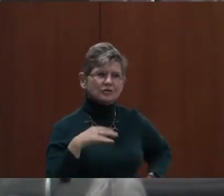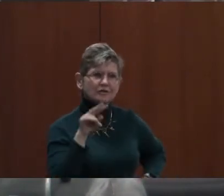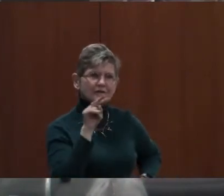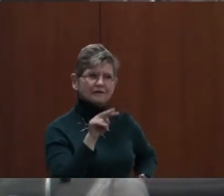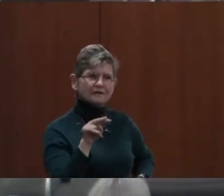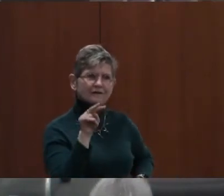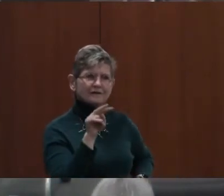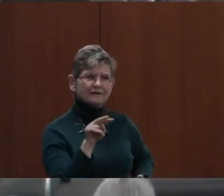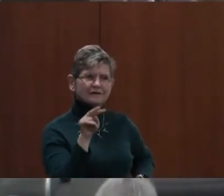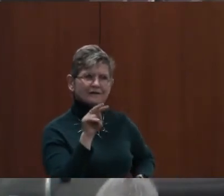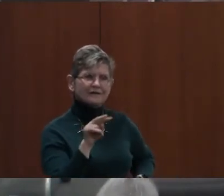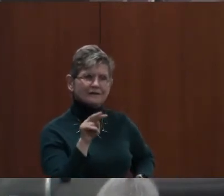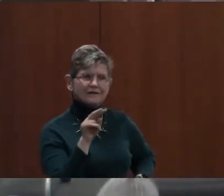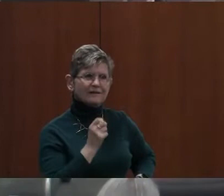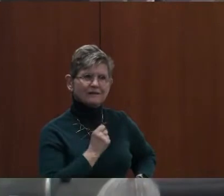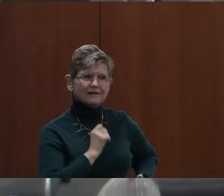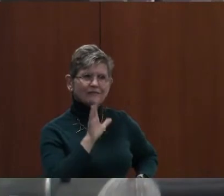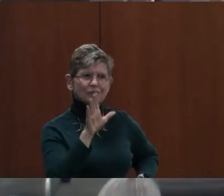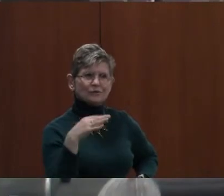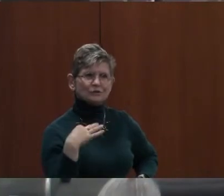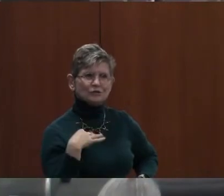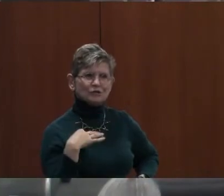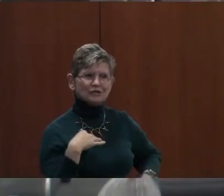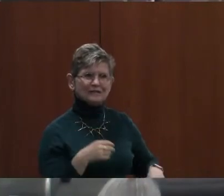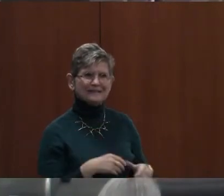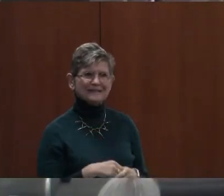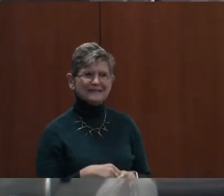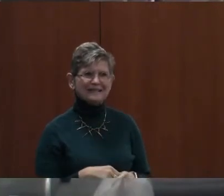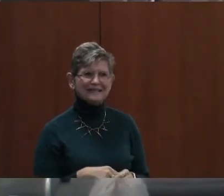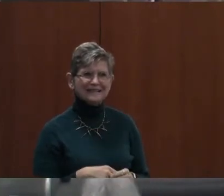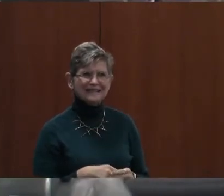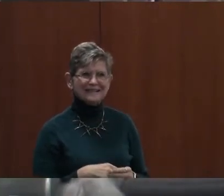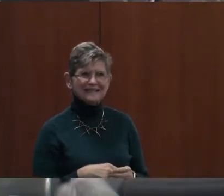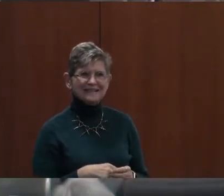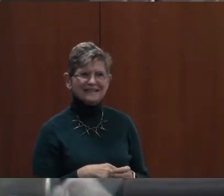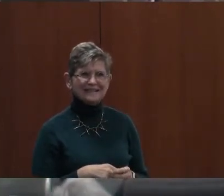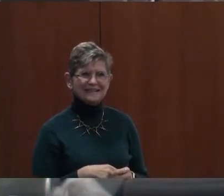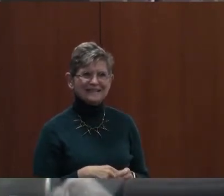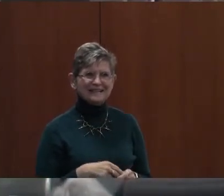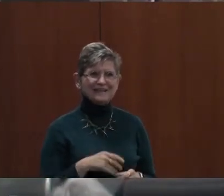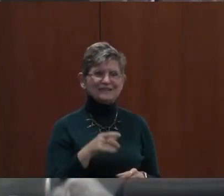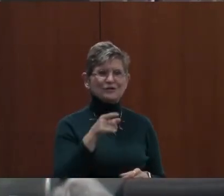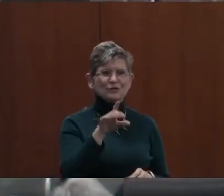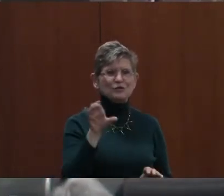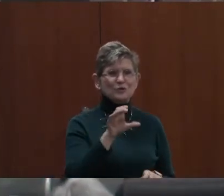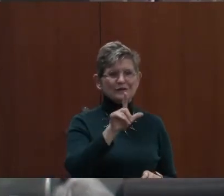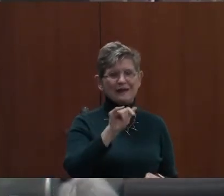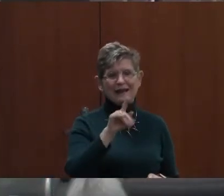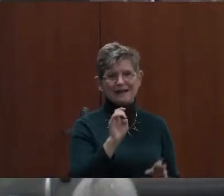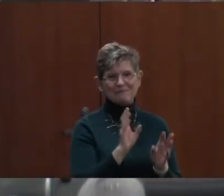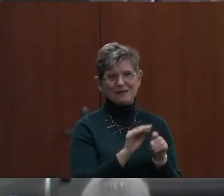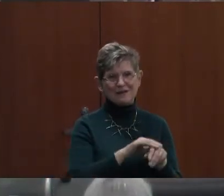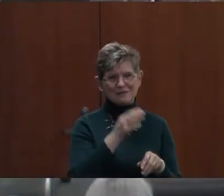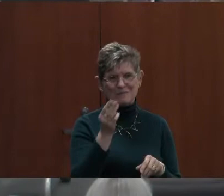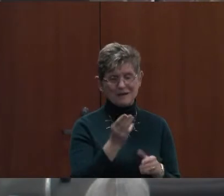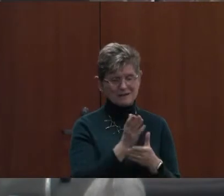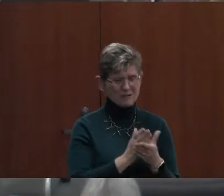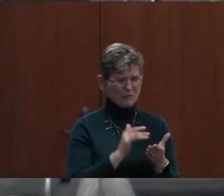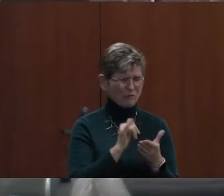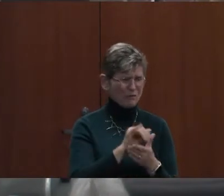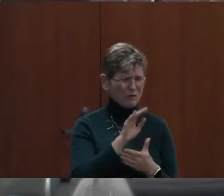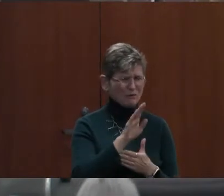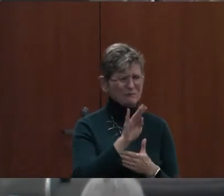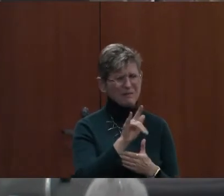The 21st, okay. Session can't end soon enough. I texted you during the May meeting on Monday, and I said, some of these bills give me a